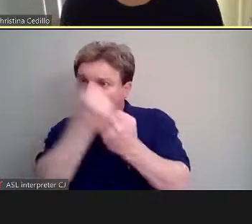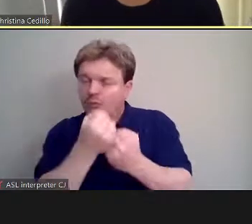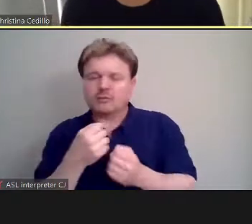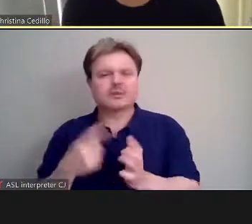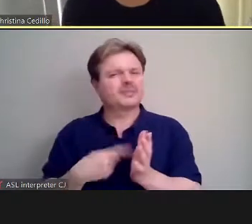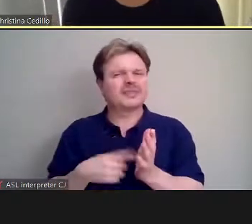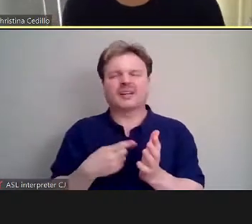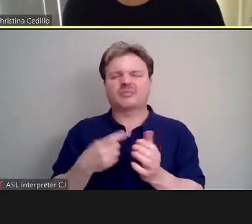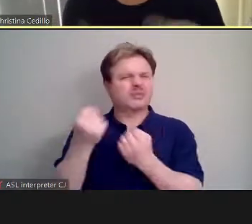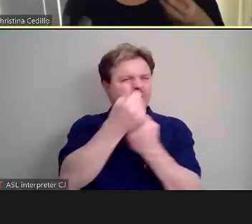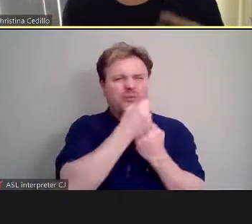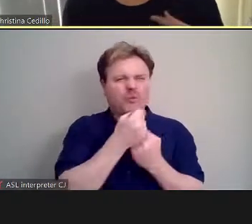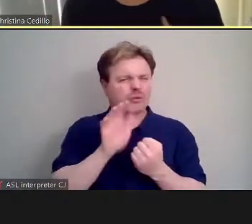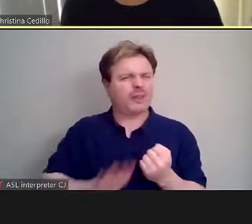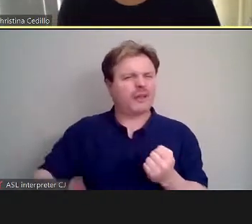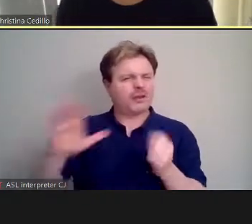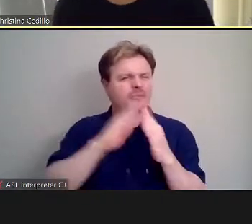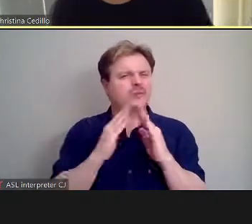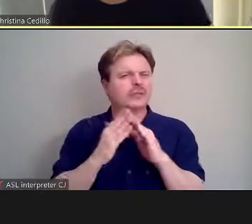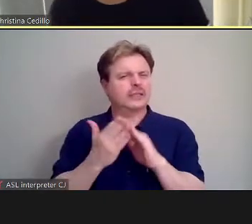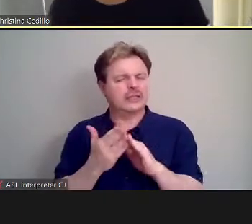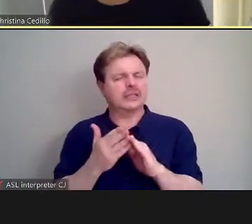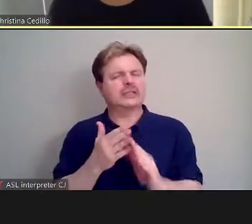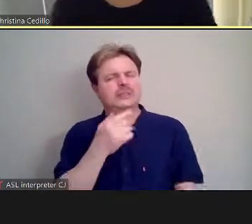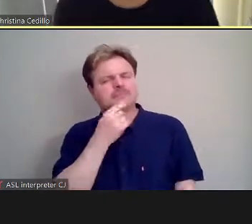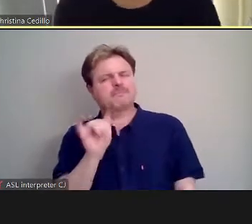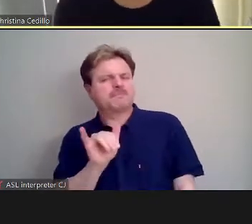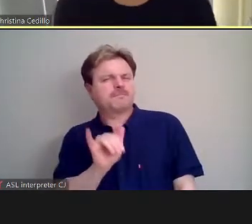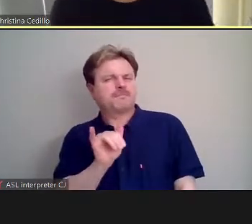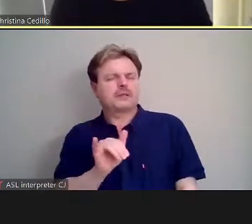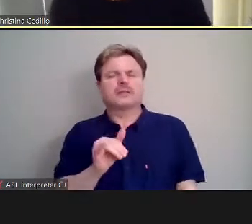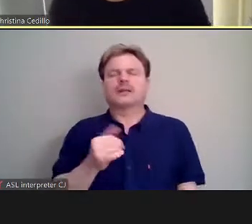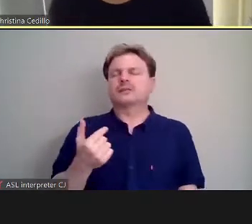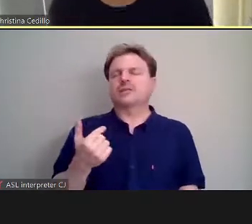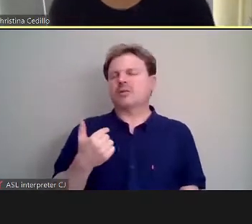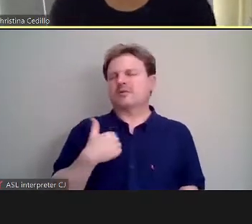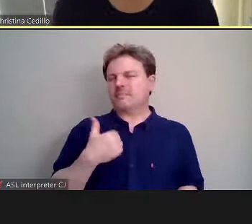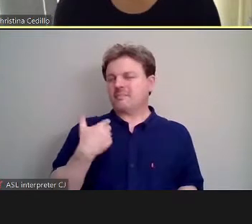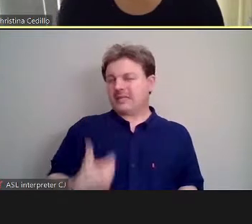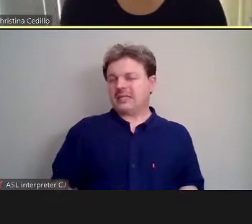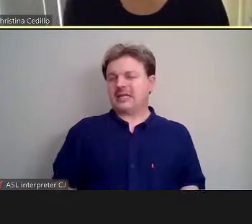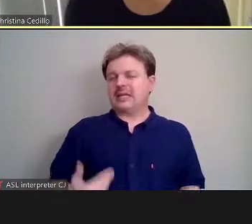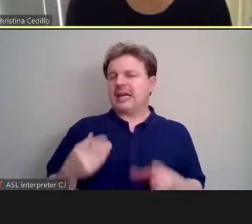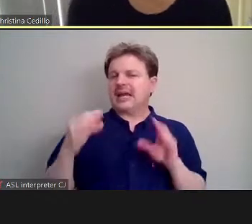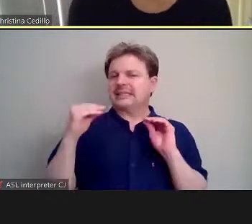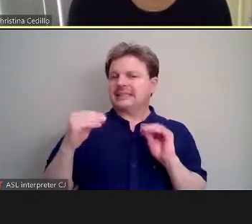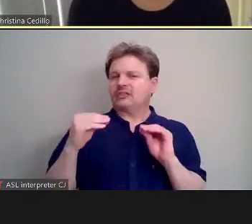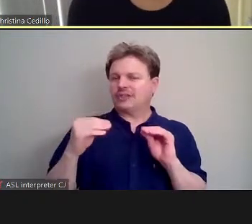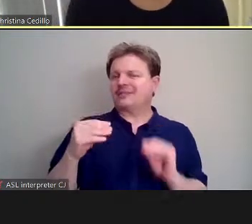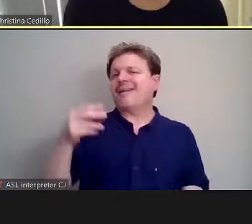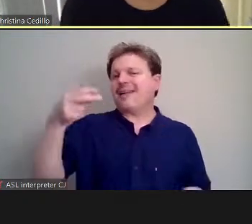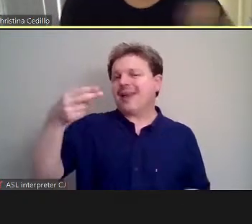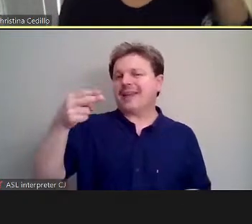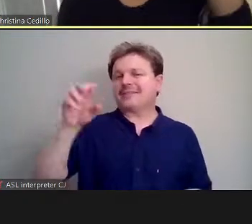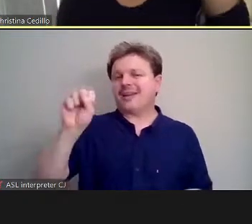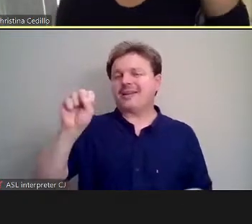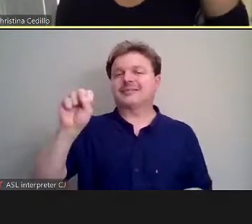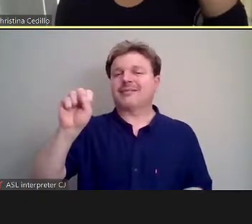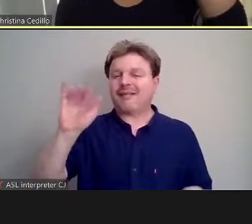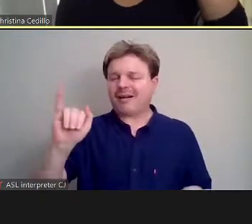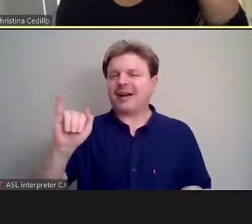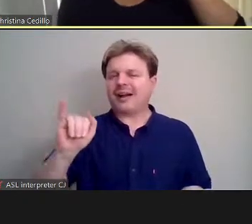community. So for me, as someone who was teaching at an HSI, which is a Latinx